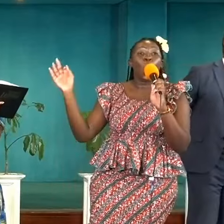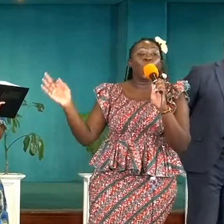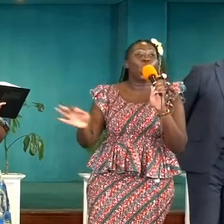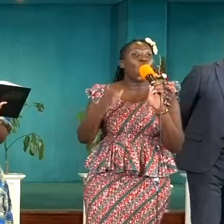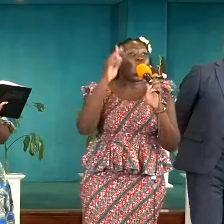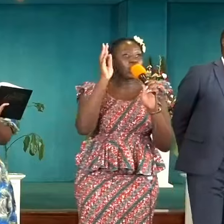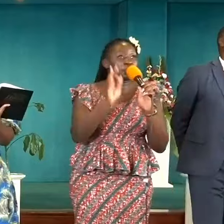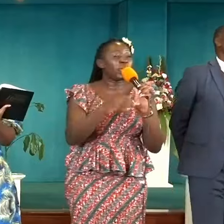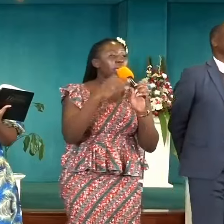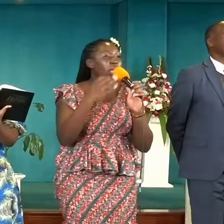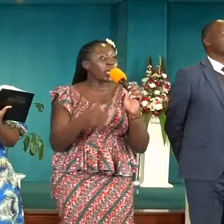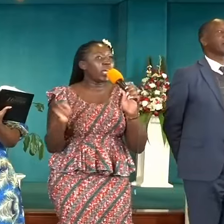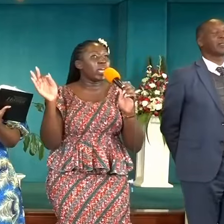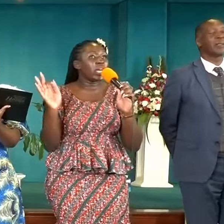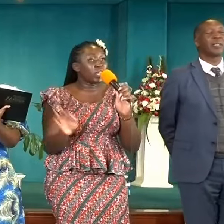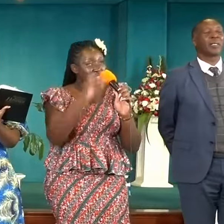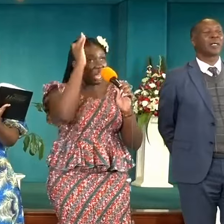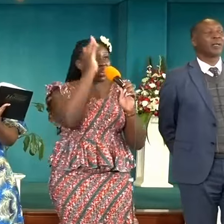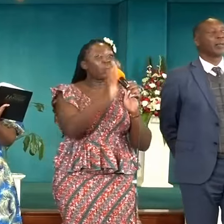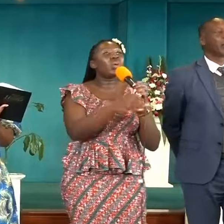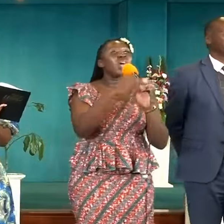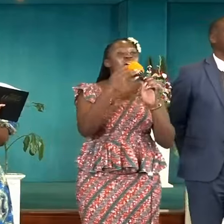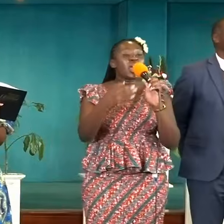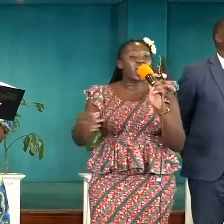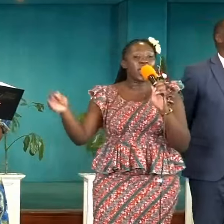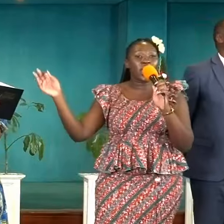Lamb was spilled.